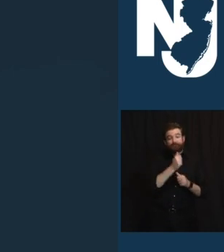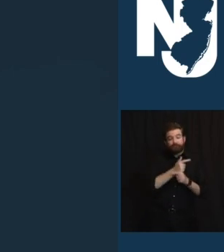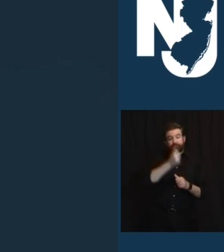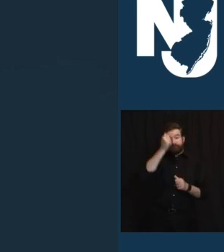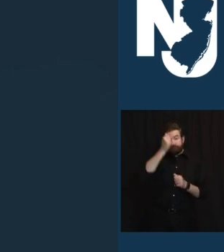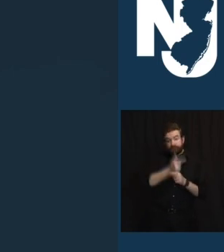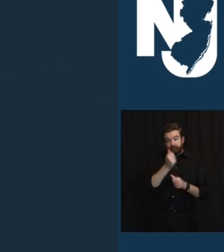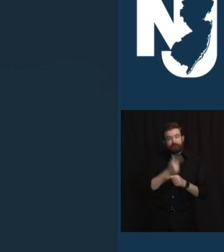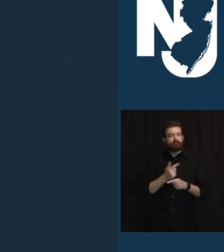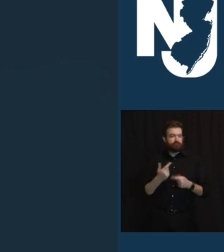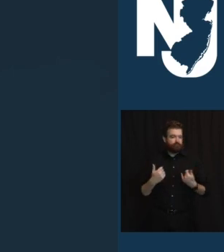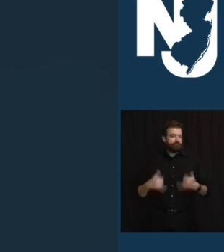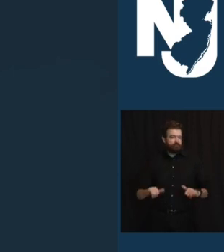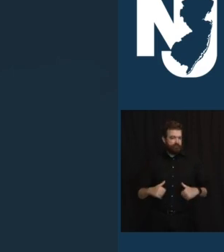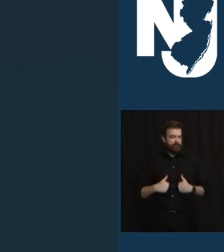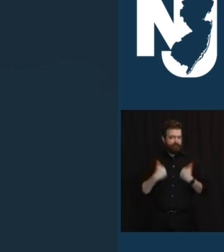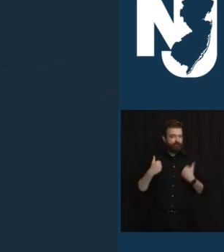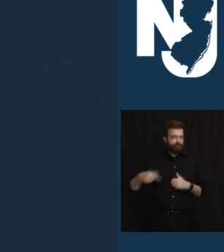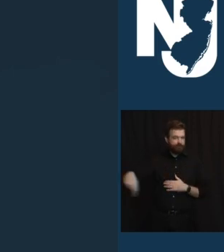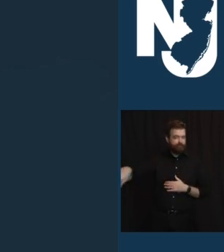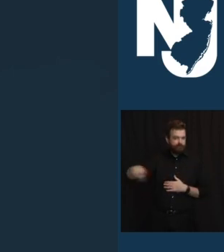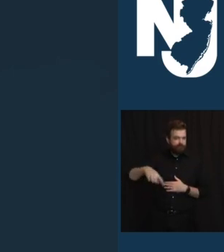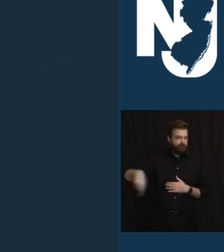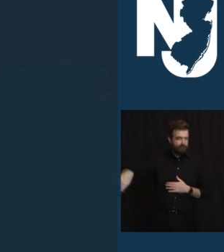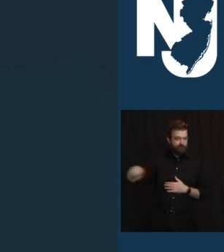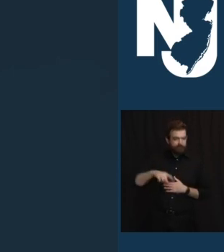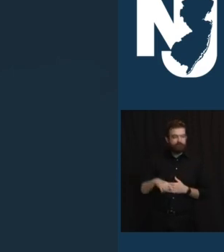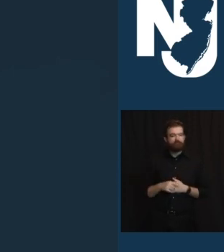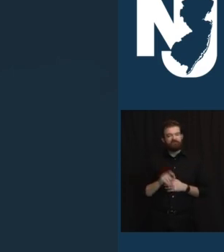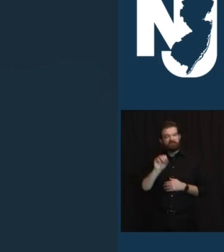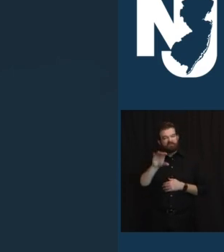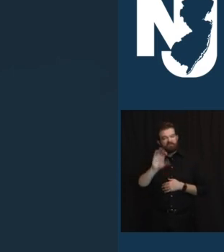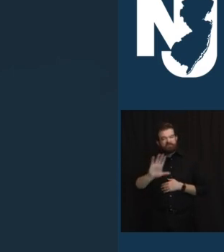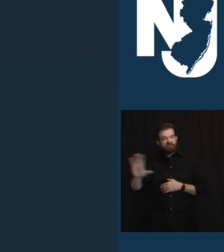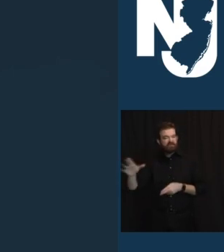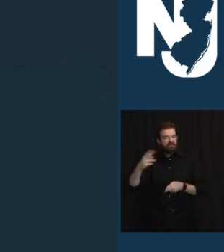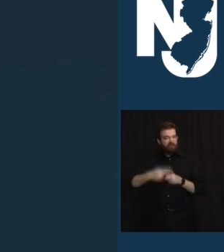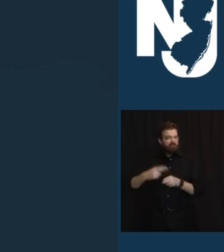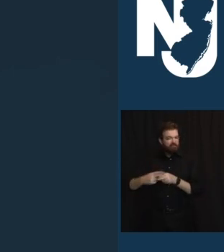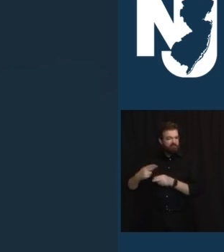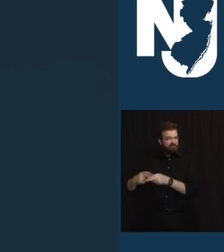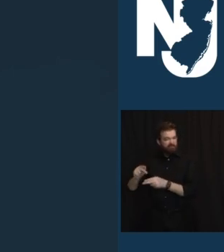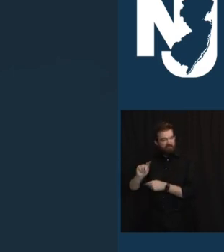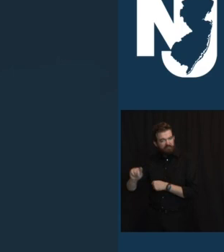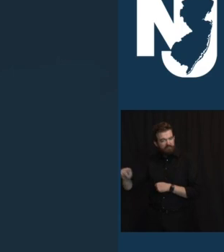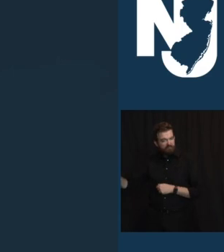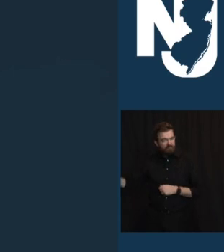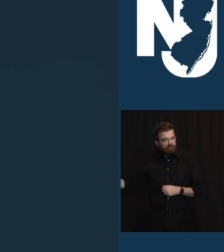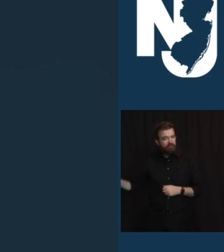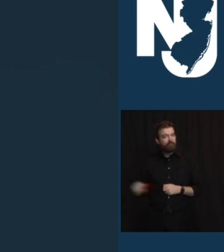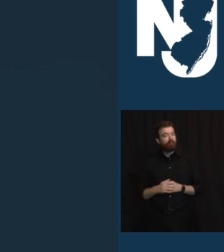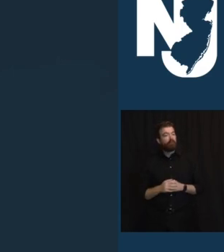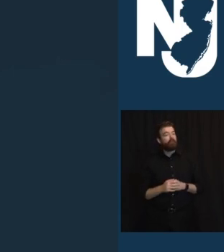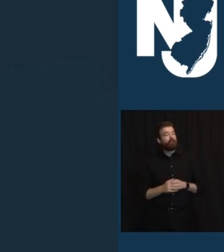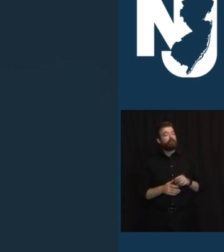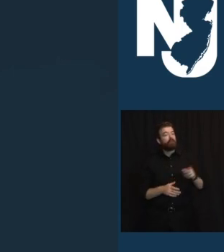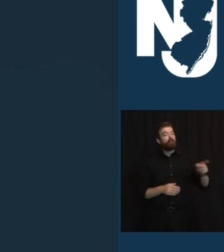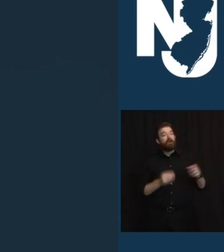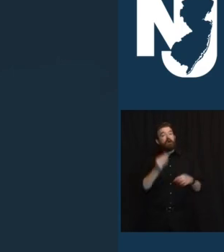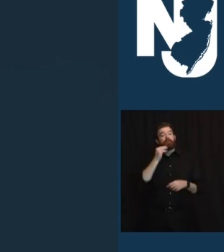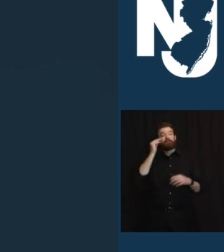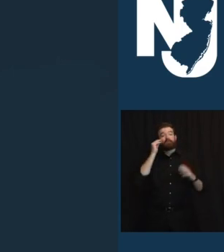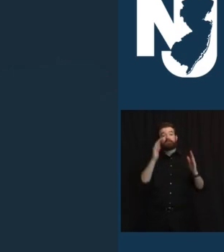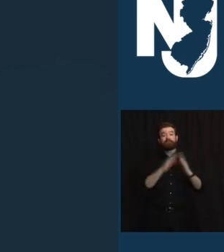Loli, Mercedes, Yolita, and Washito. I want to thank Parsippany Mayor Michael Soriano for bringing